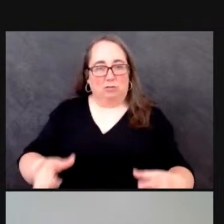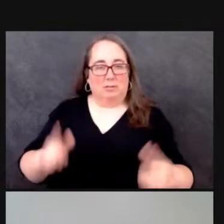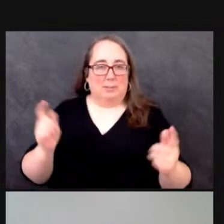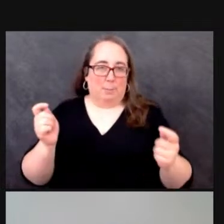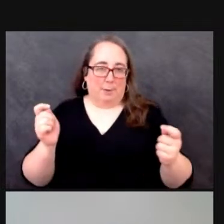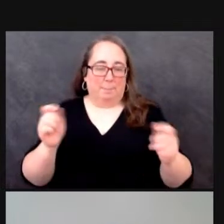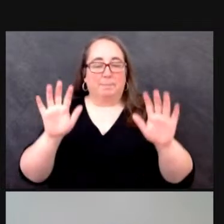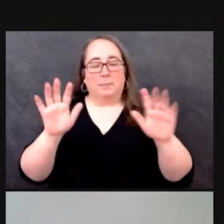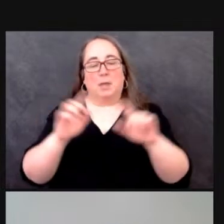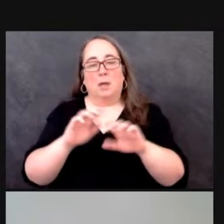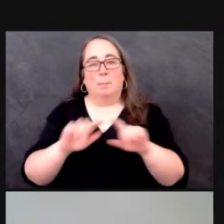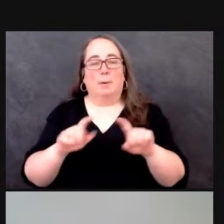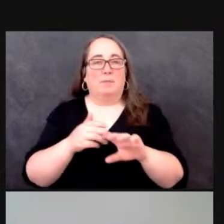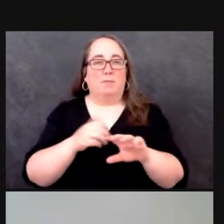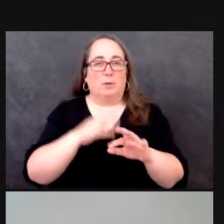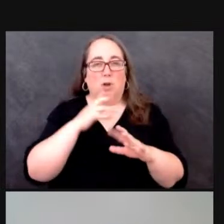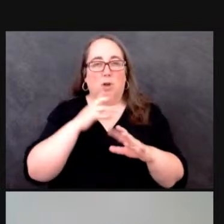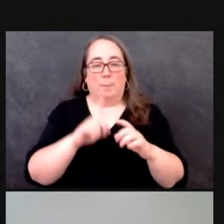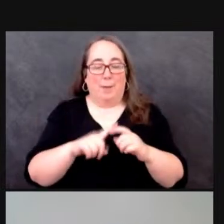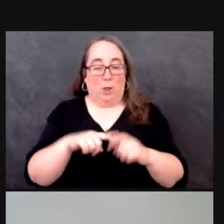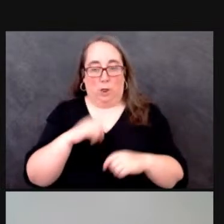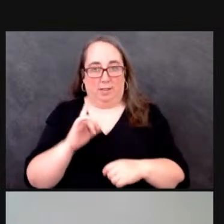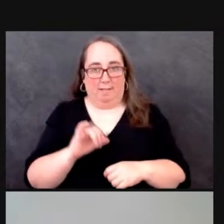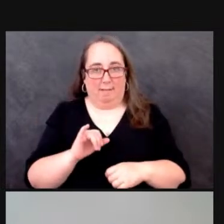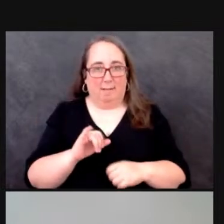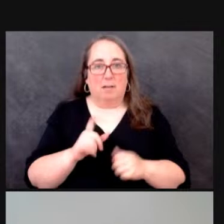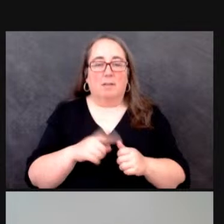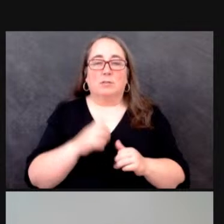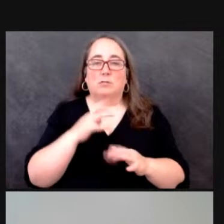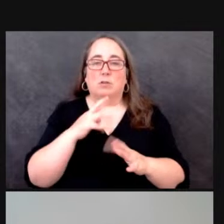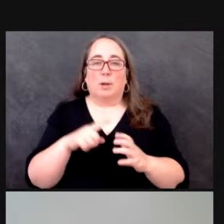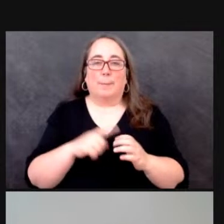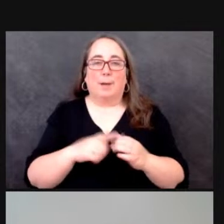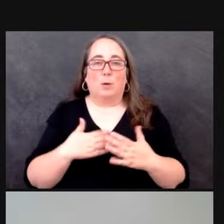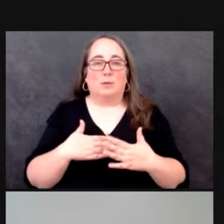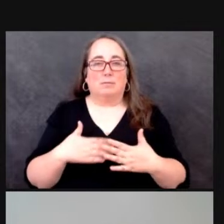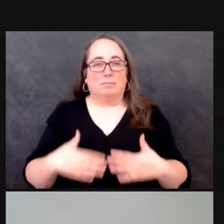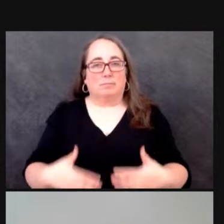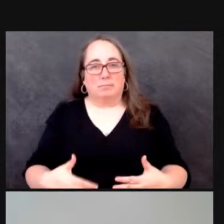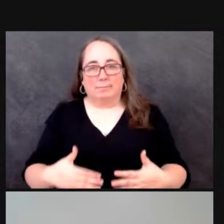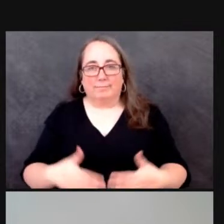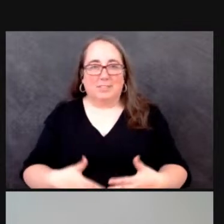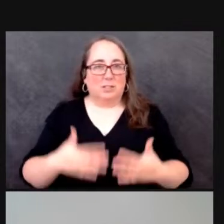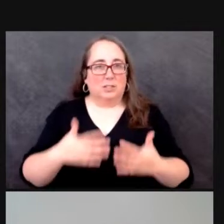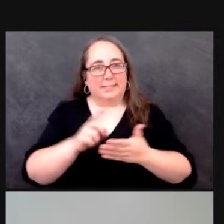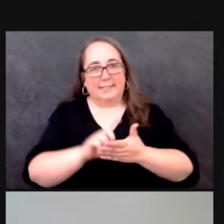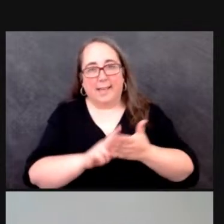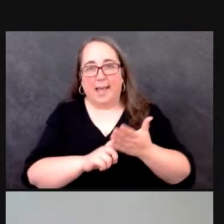before we can talk about the presentation, let's talk about the design and physical construction of the silver.